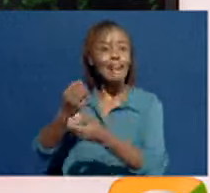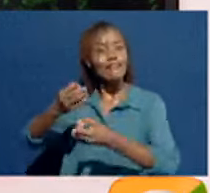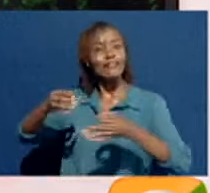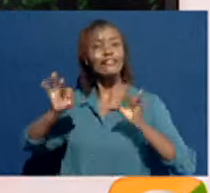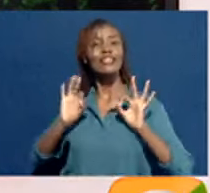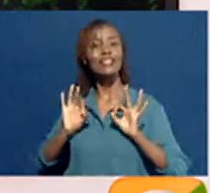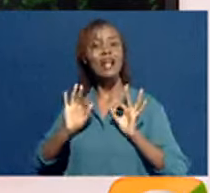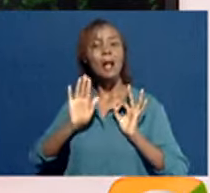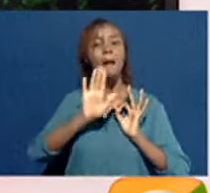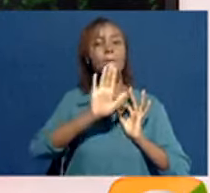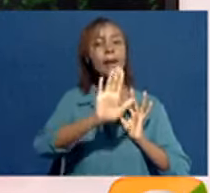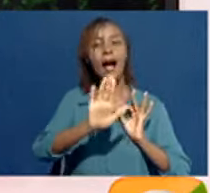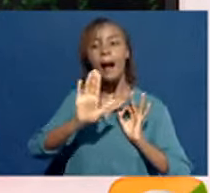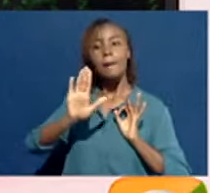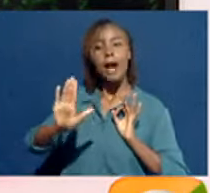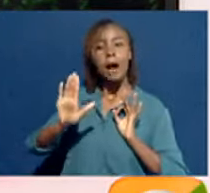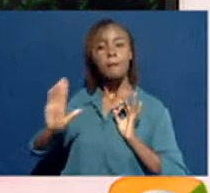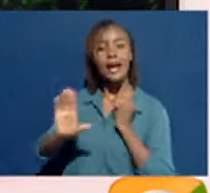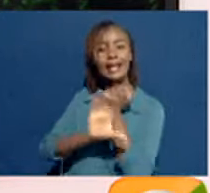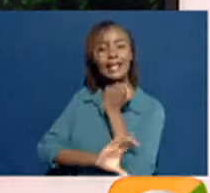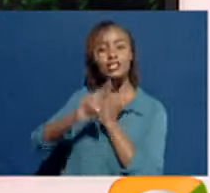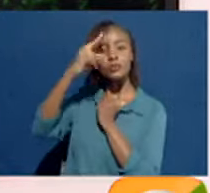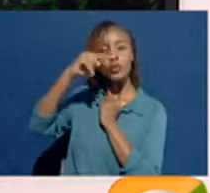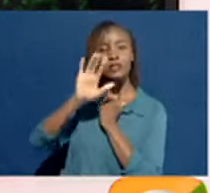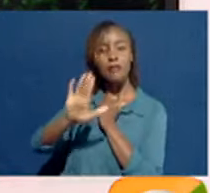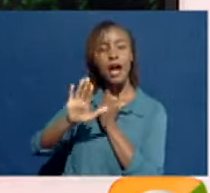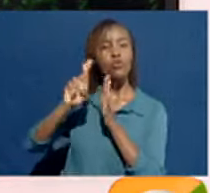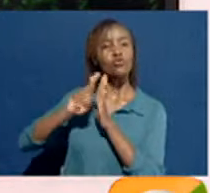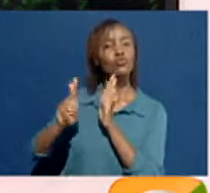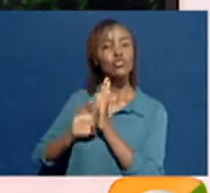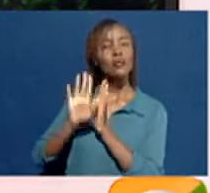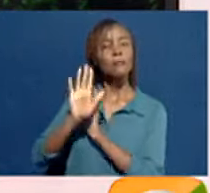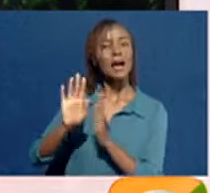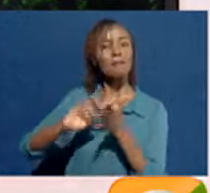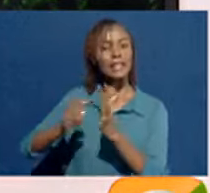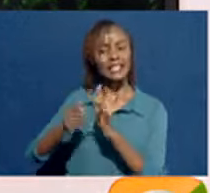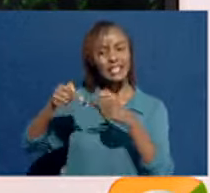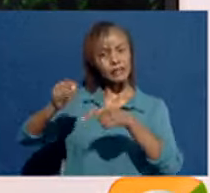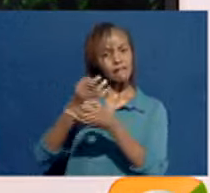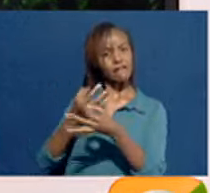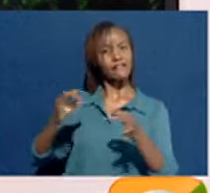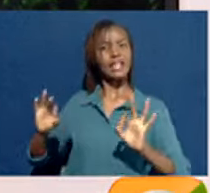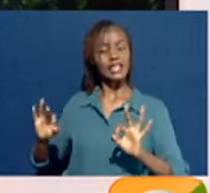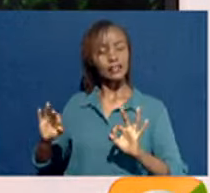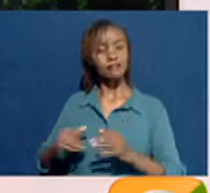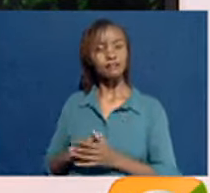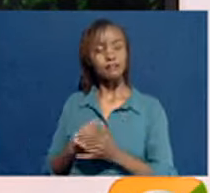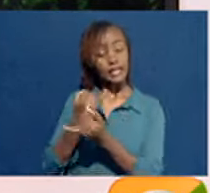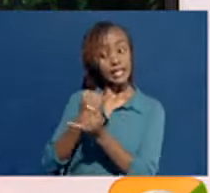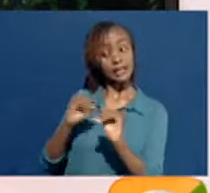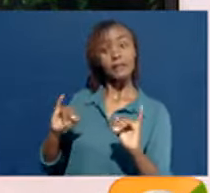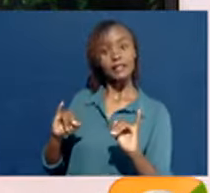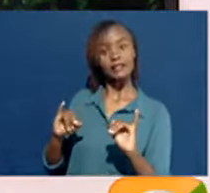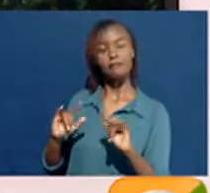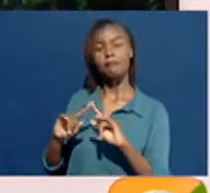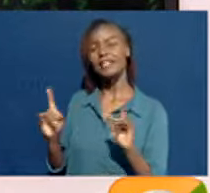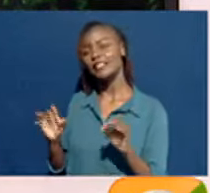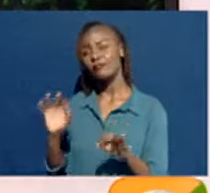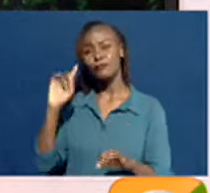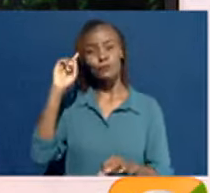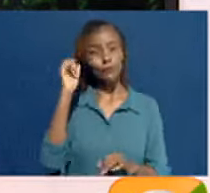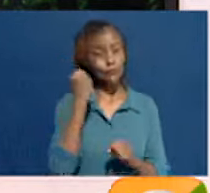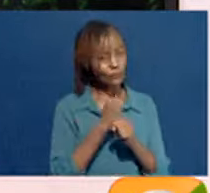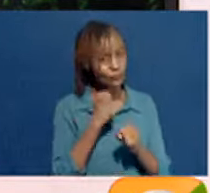own domestic policies. They have their own domestic priorities. And so it was thought that if you do two things,